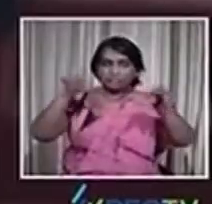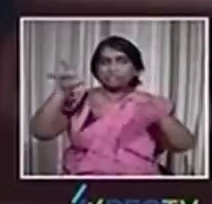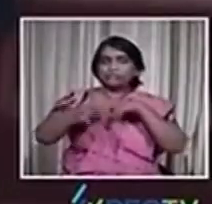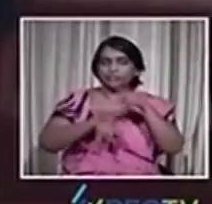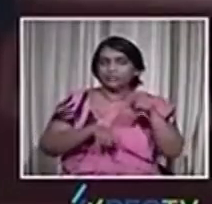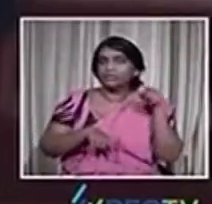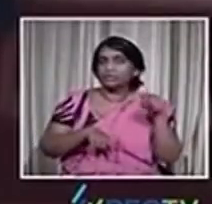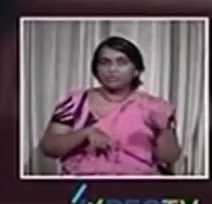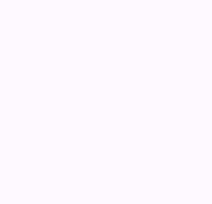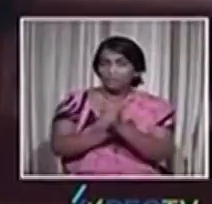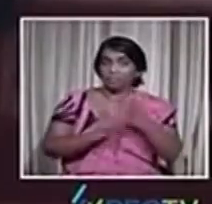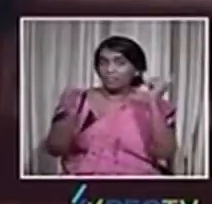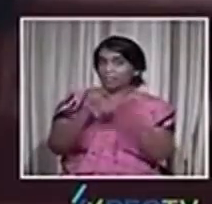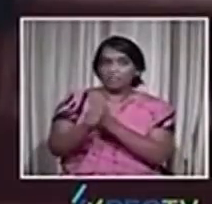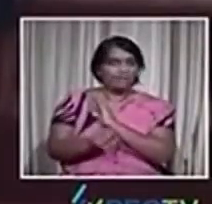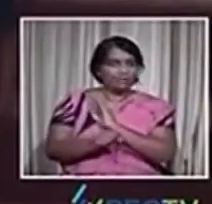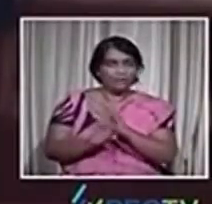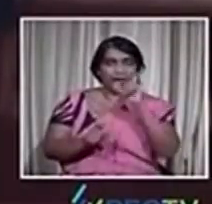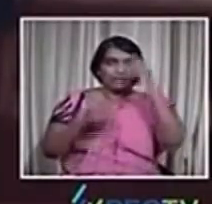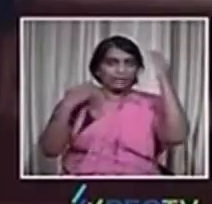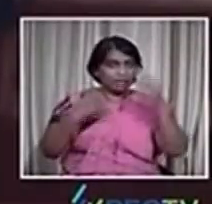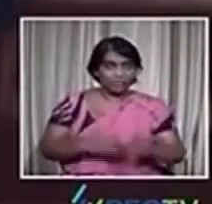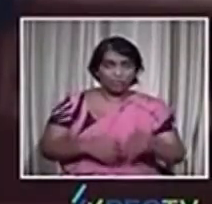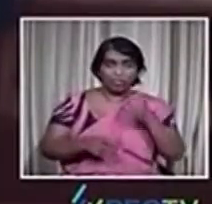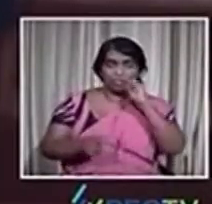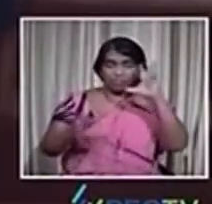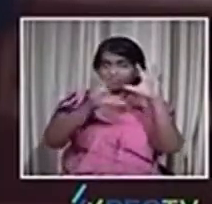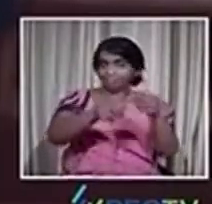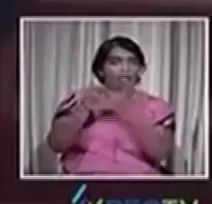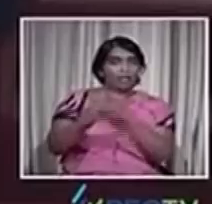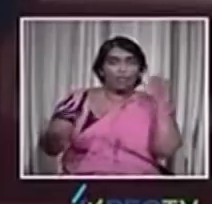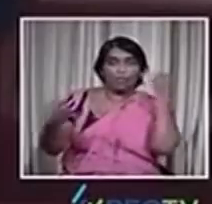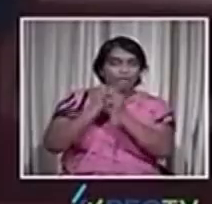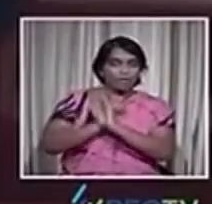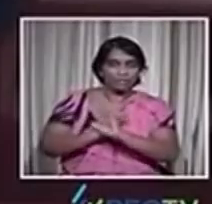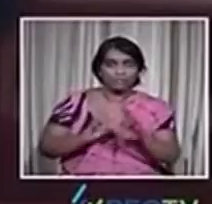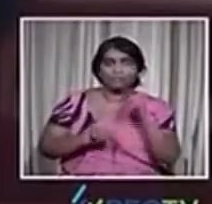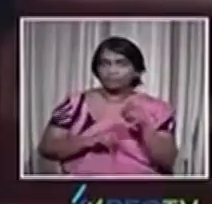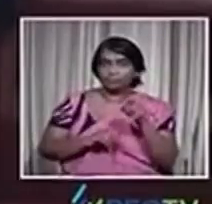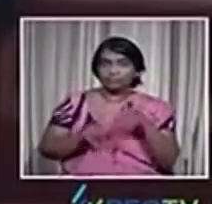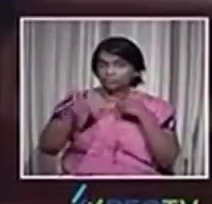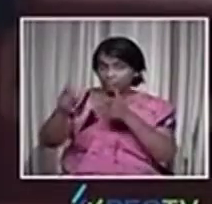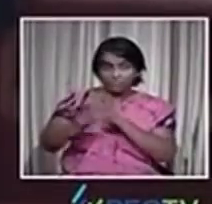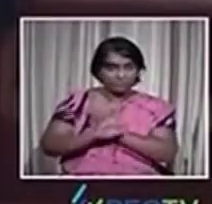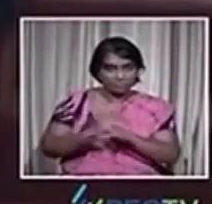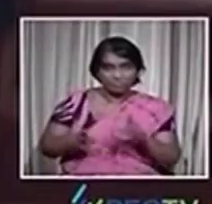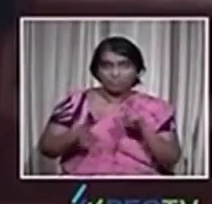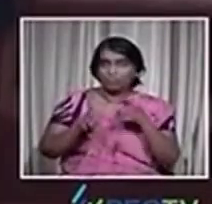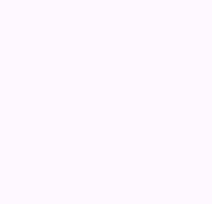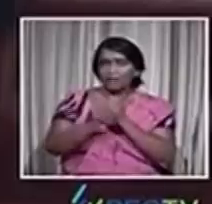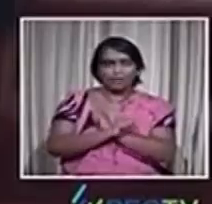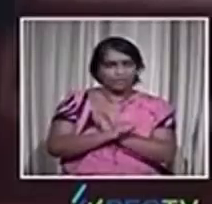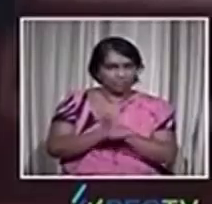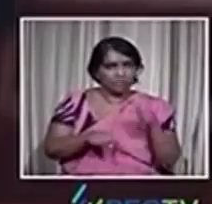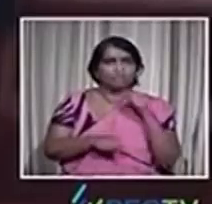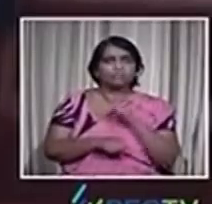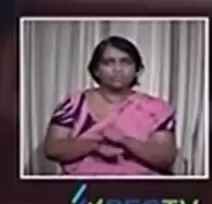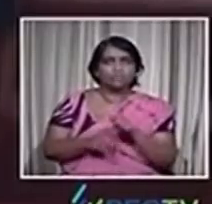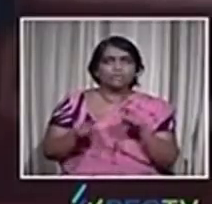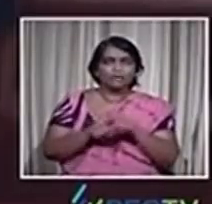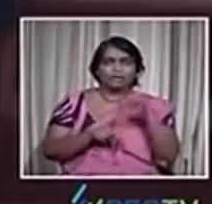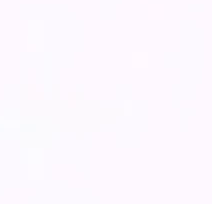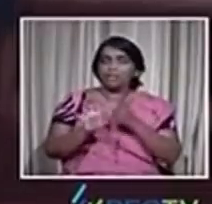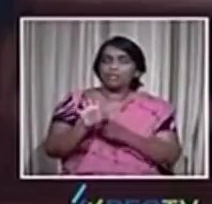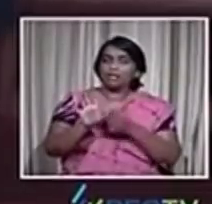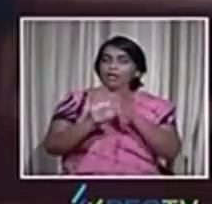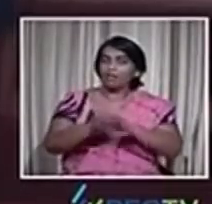during COVID-19, but nothing happened. People have not been abducted and killed during curfew. No one has been shot. These are innocent people. These